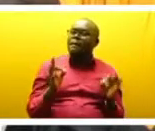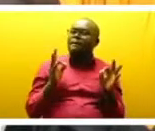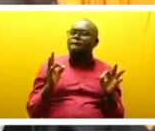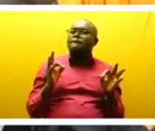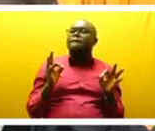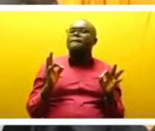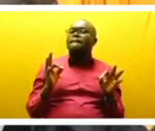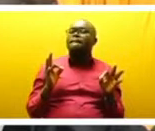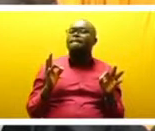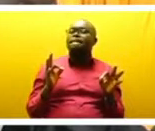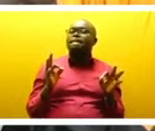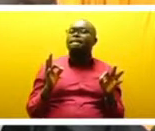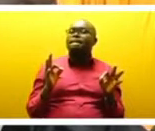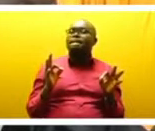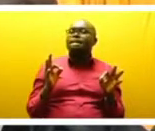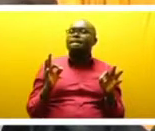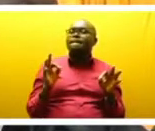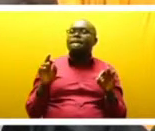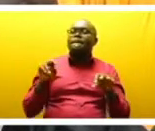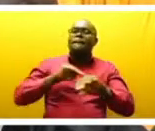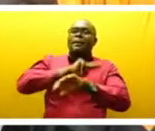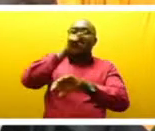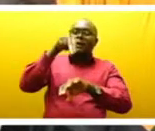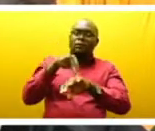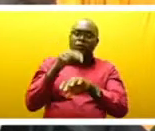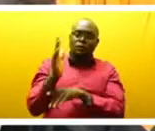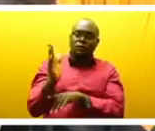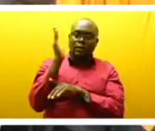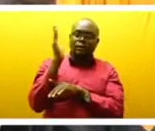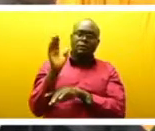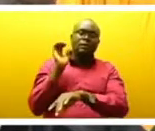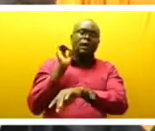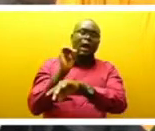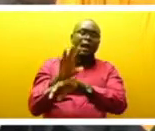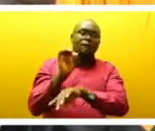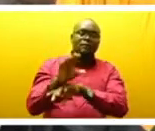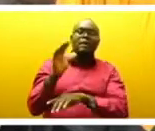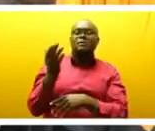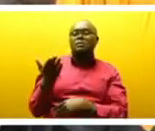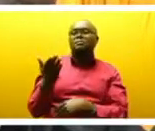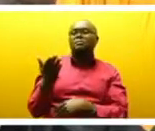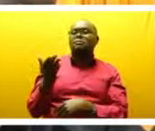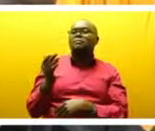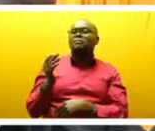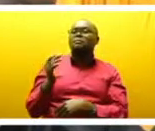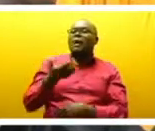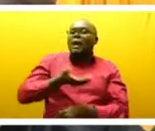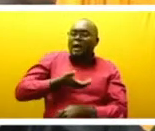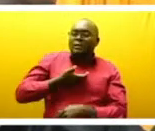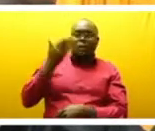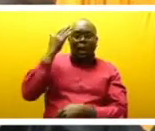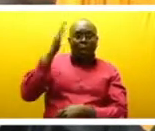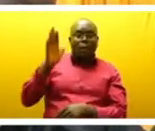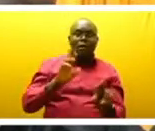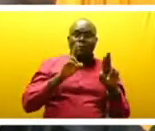the National Security Advisory Council 4 knew the results